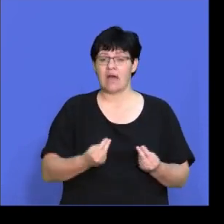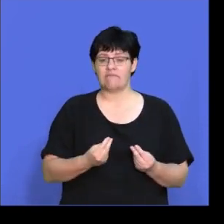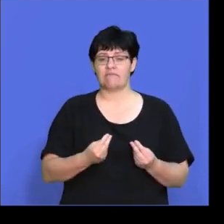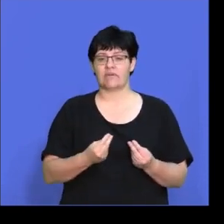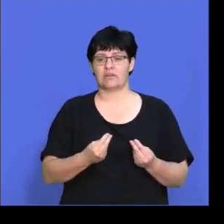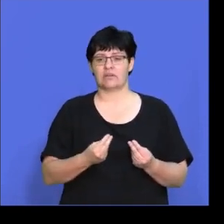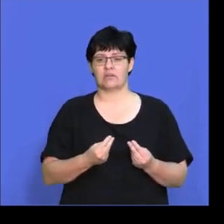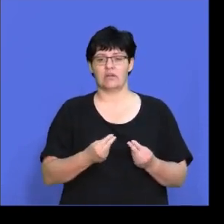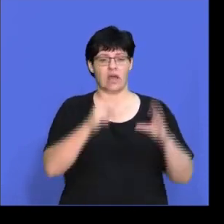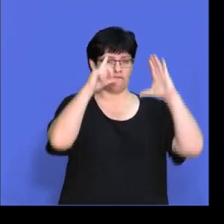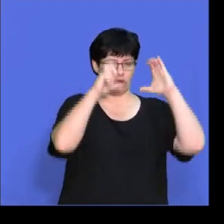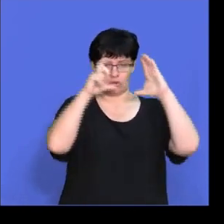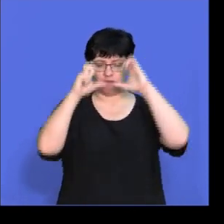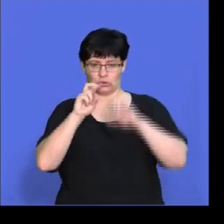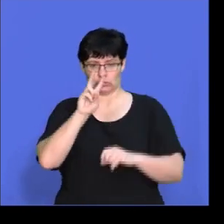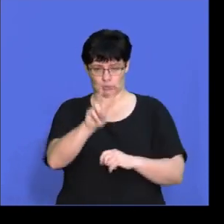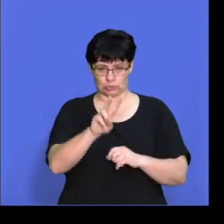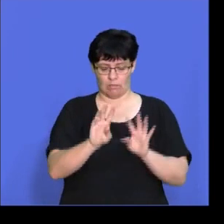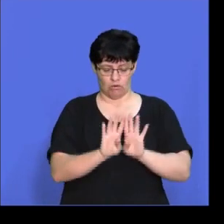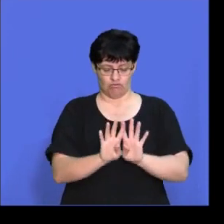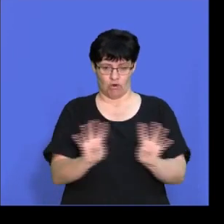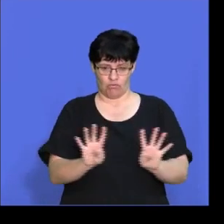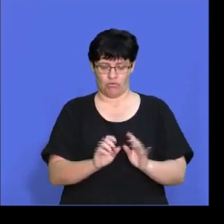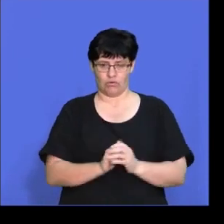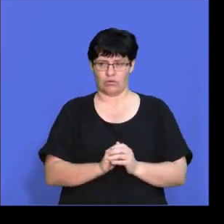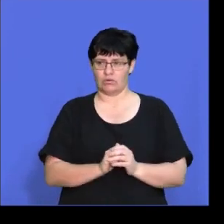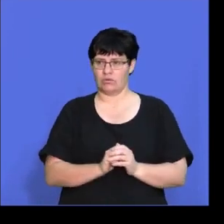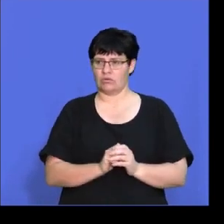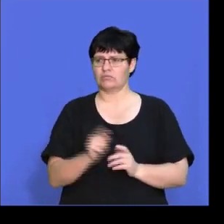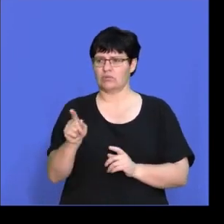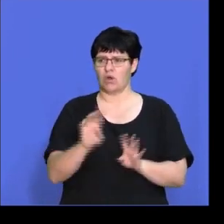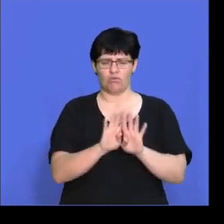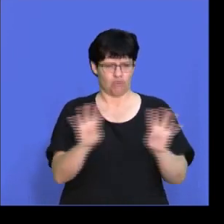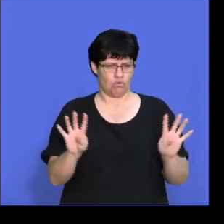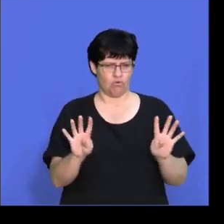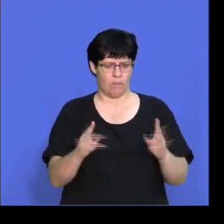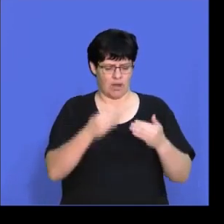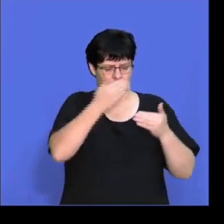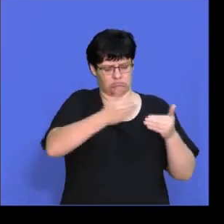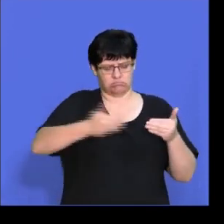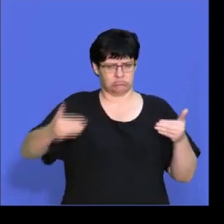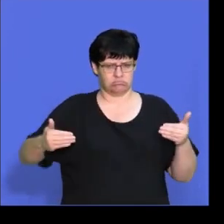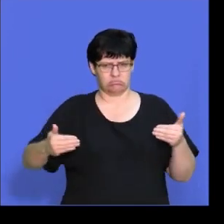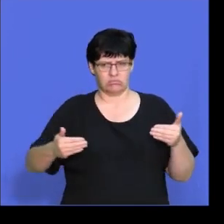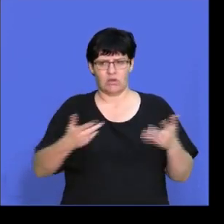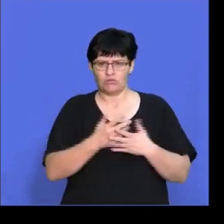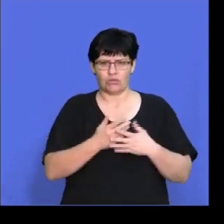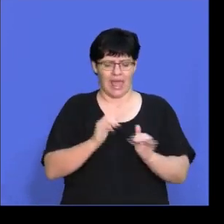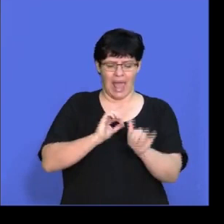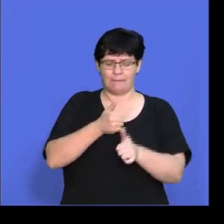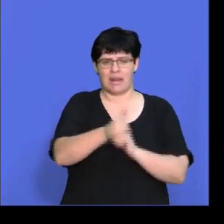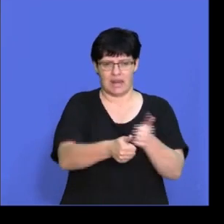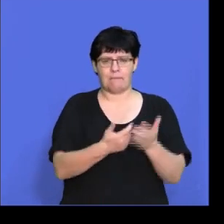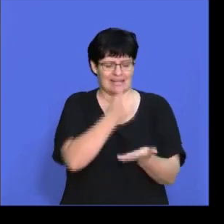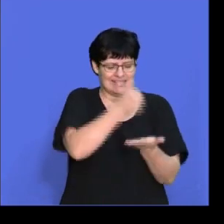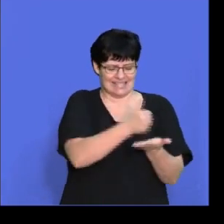all going to sit for 2 photos, and they're sitting in a row. I think this row means that they're sitting in a row, not that the